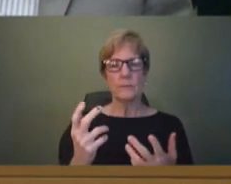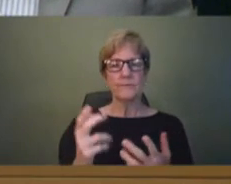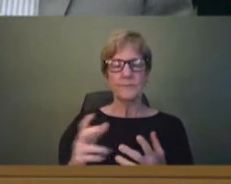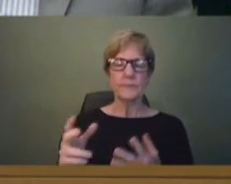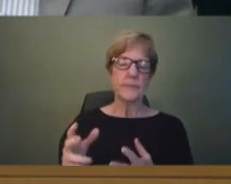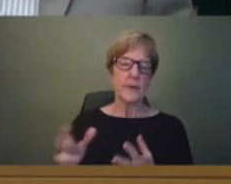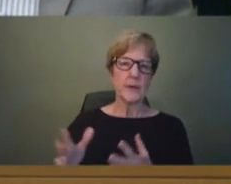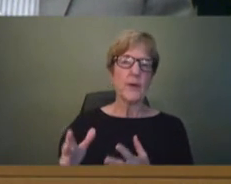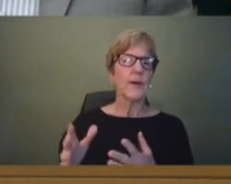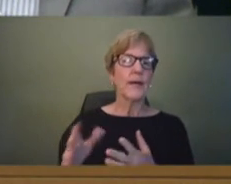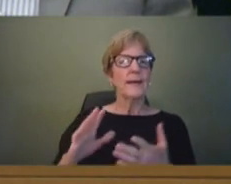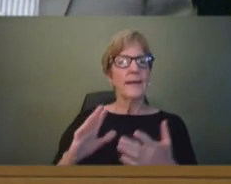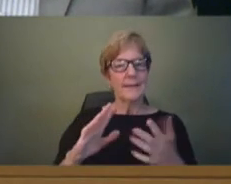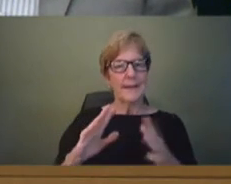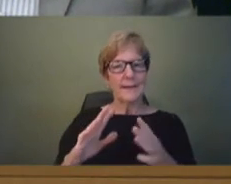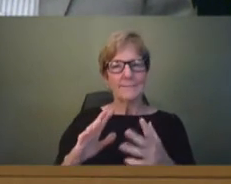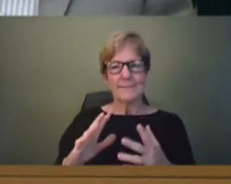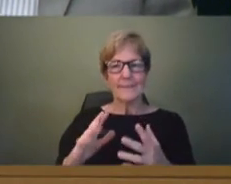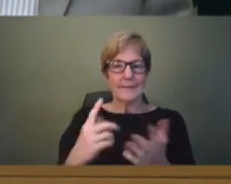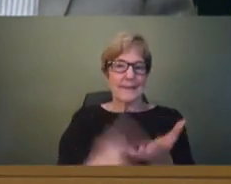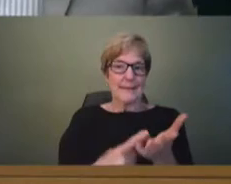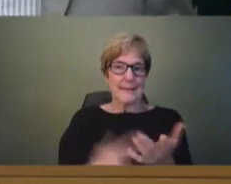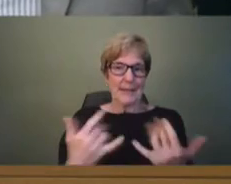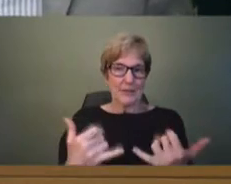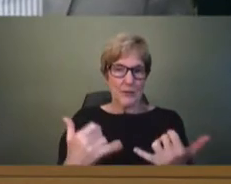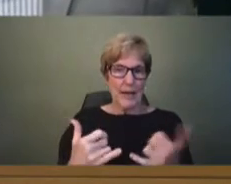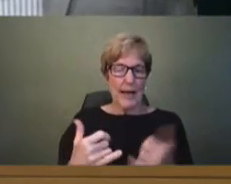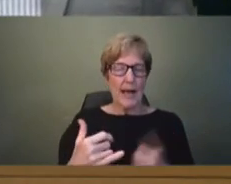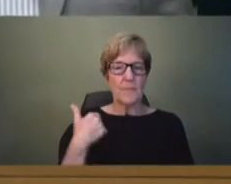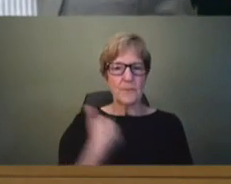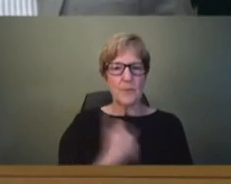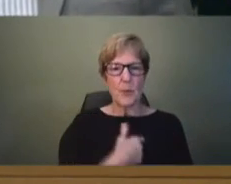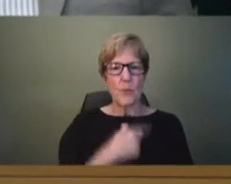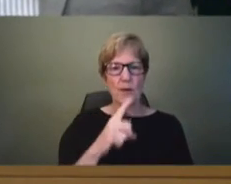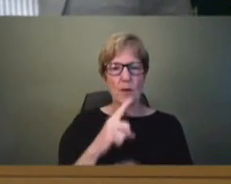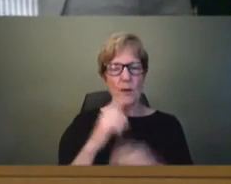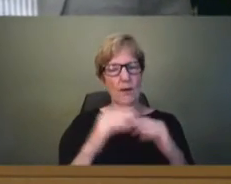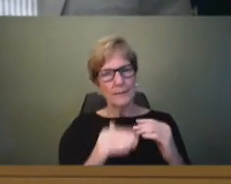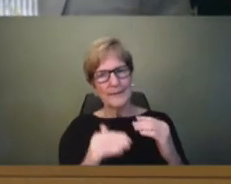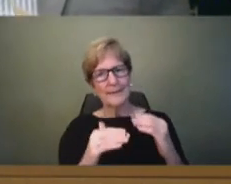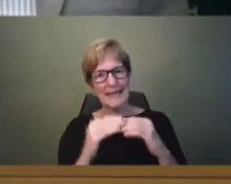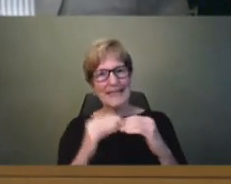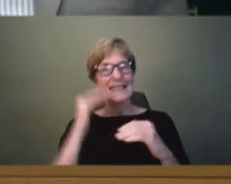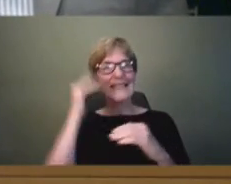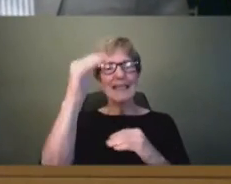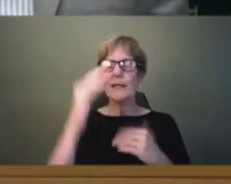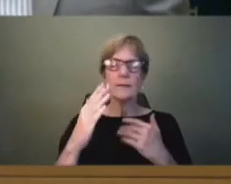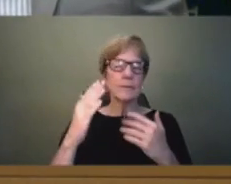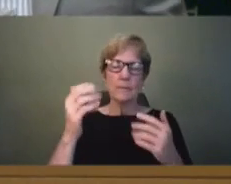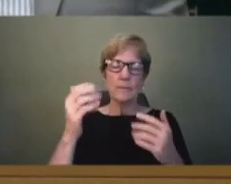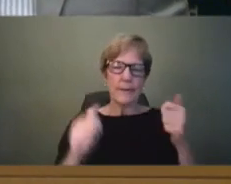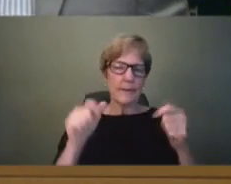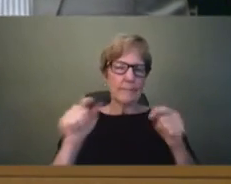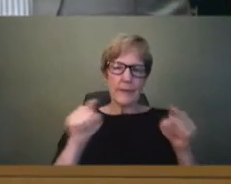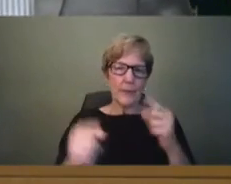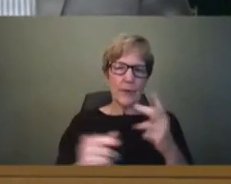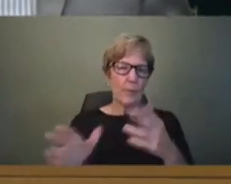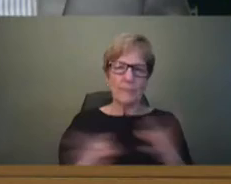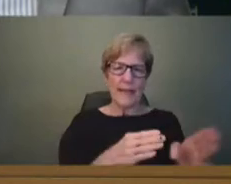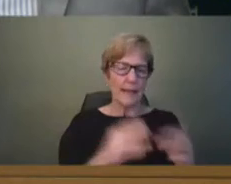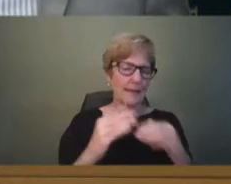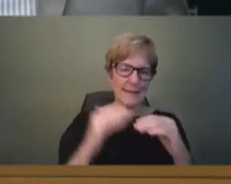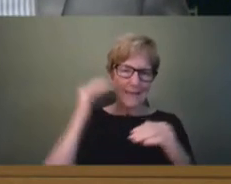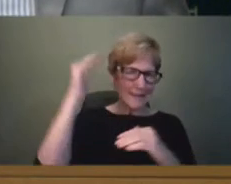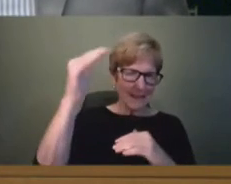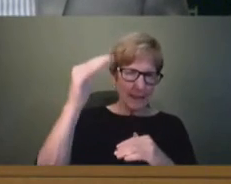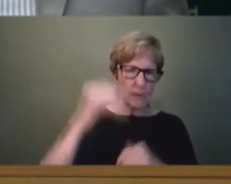versus a deal making City going forward right now we are kind of you know it's is basically exceeding whichever plan you look at it's it's exceeding those right now so that's the other